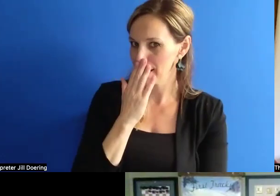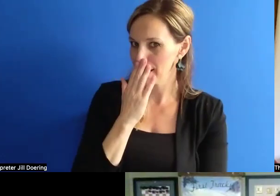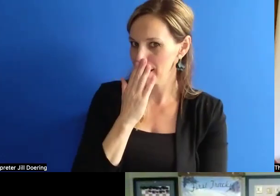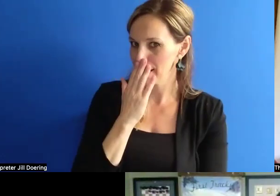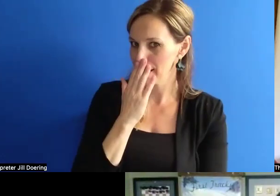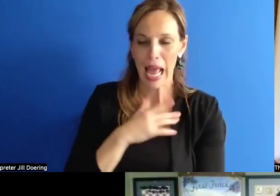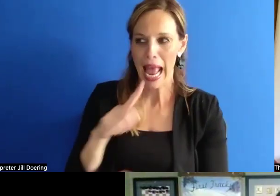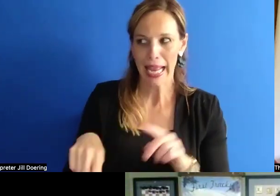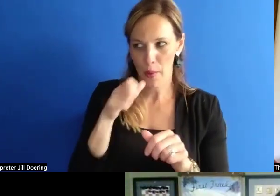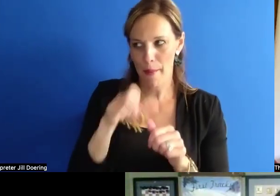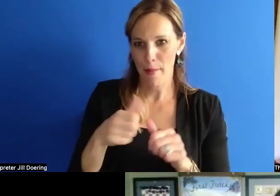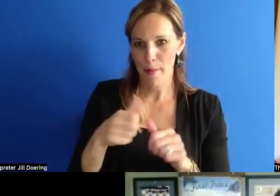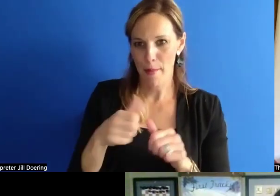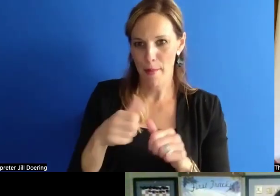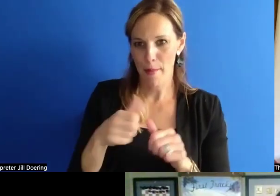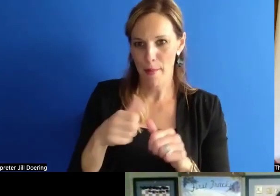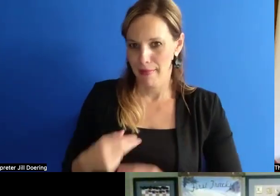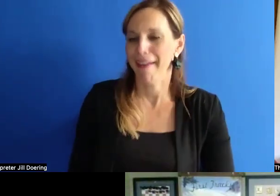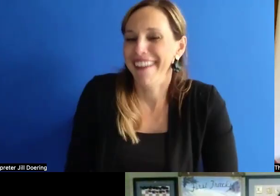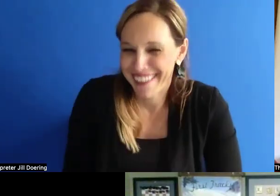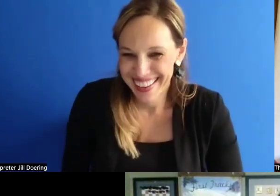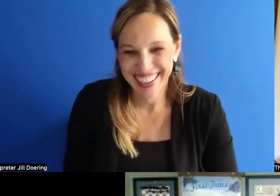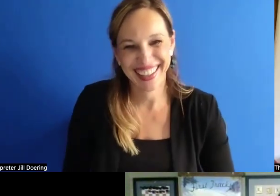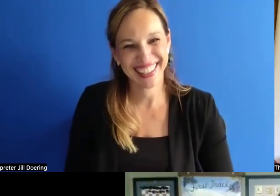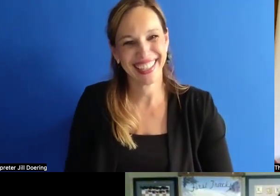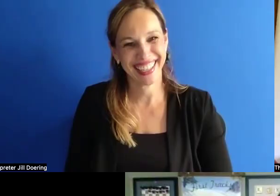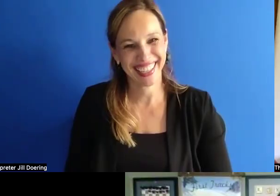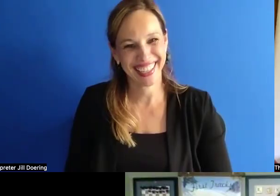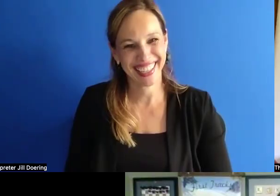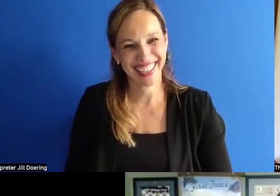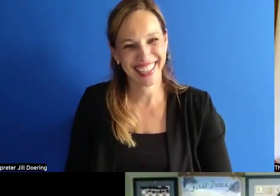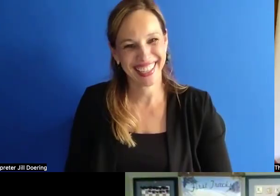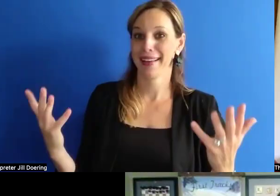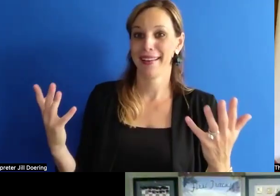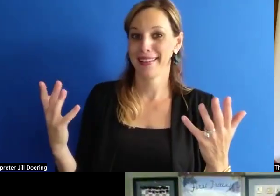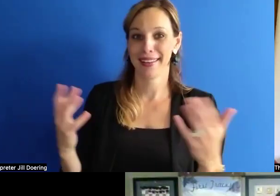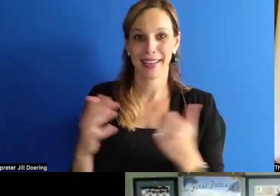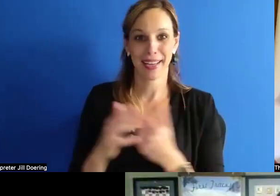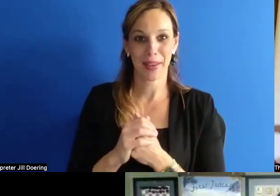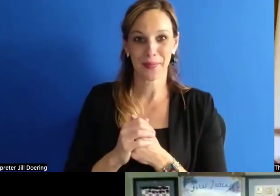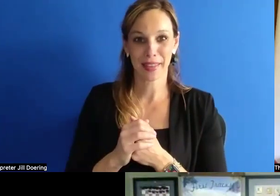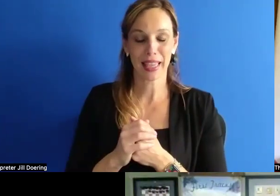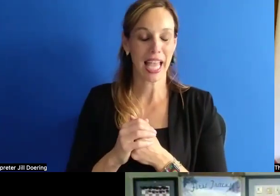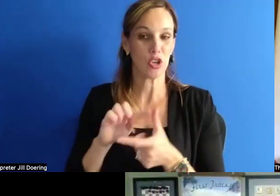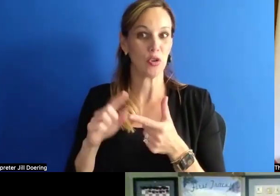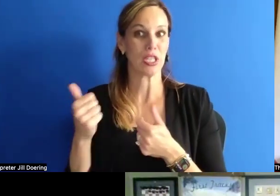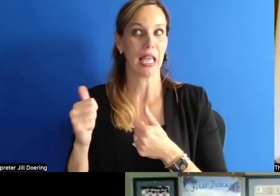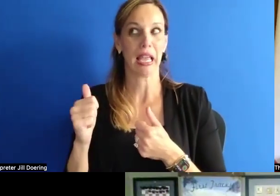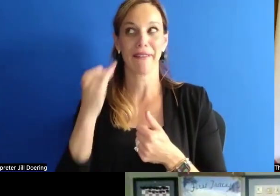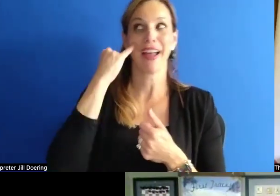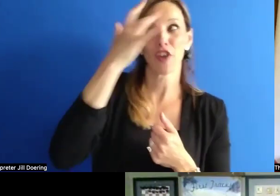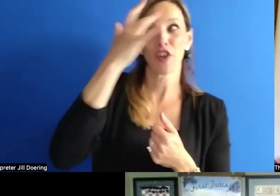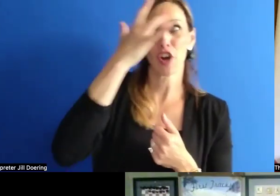memorize a script. I could just do like a Yeah. improvised kind of script and just twist the